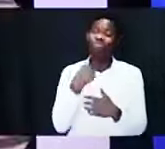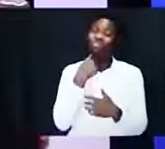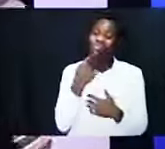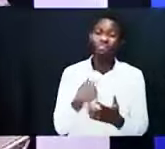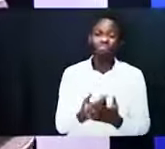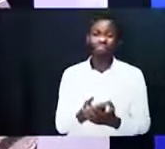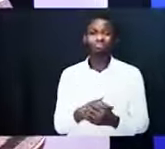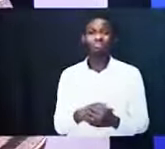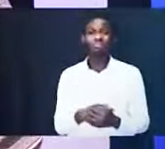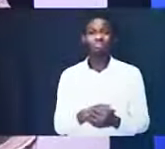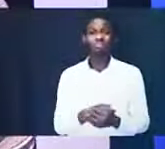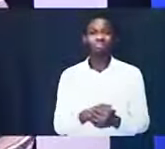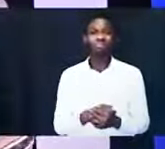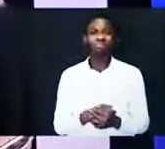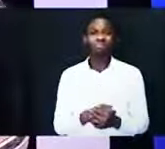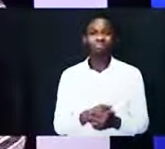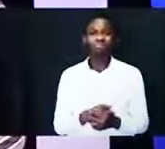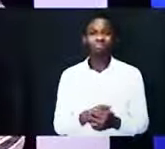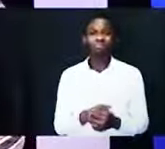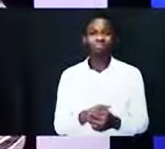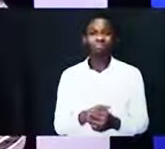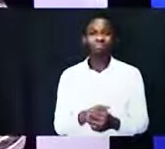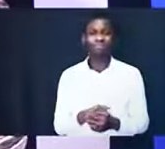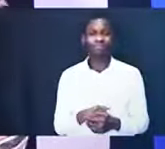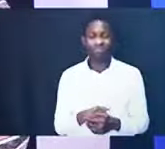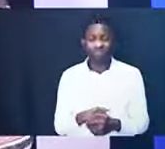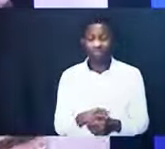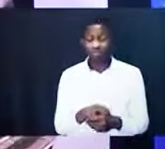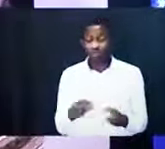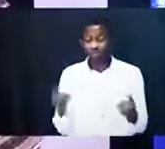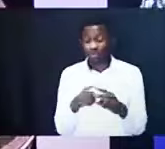start the presentation, his